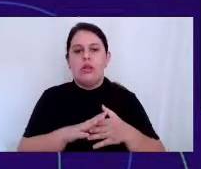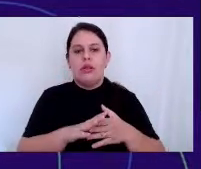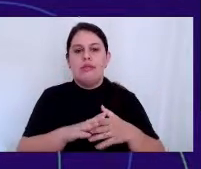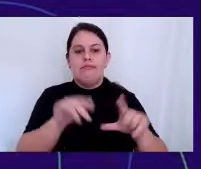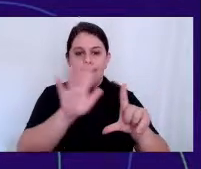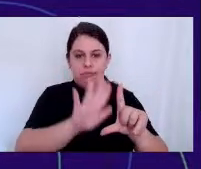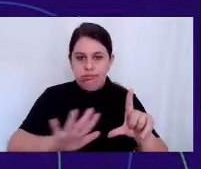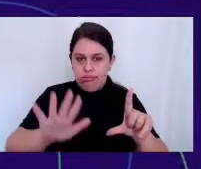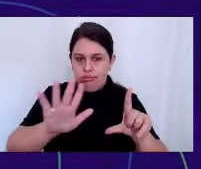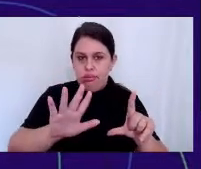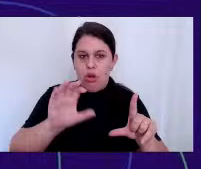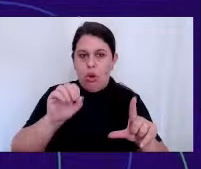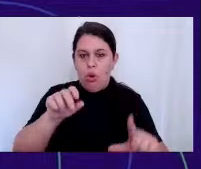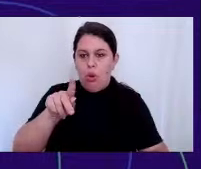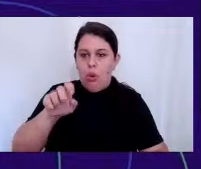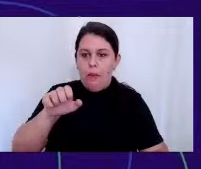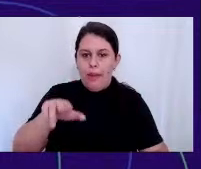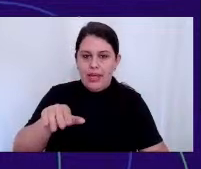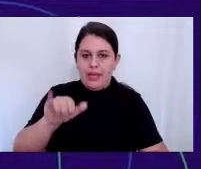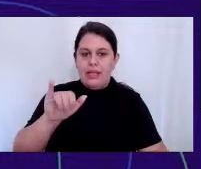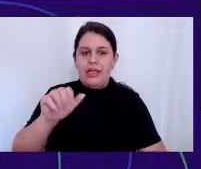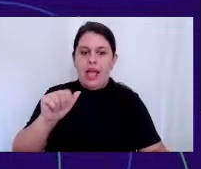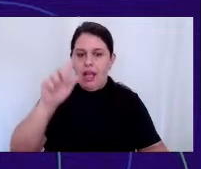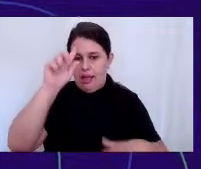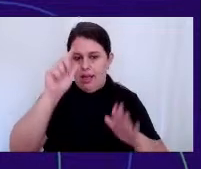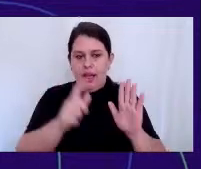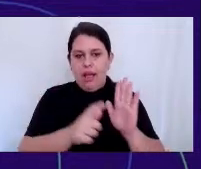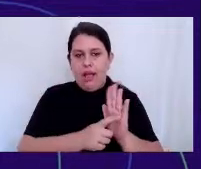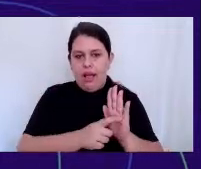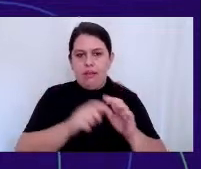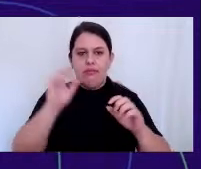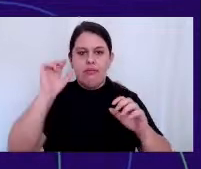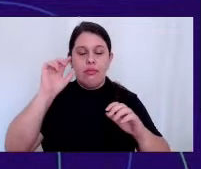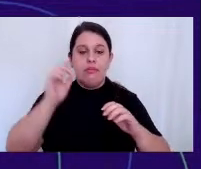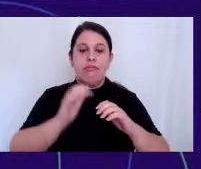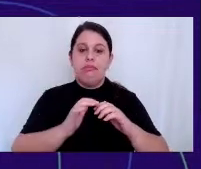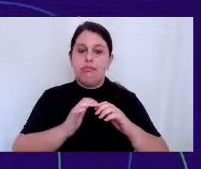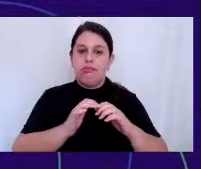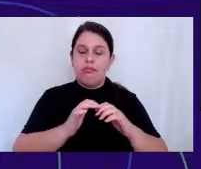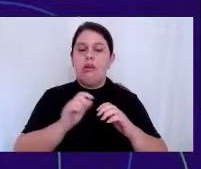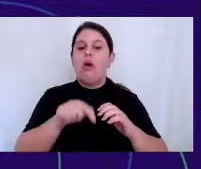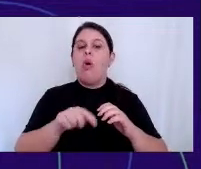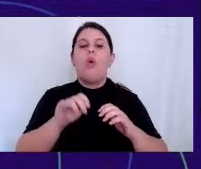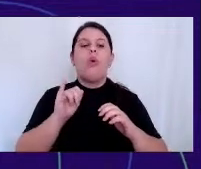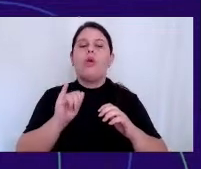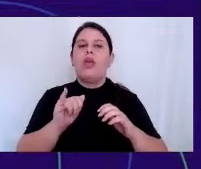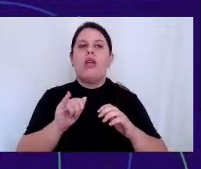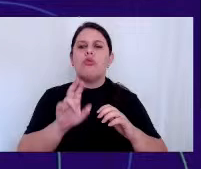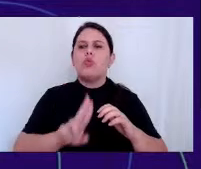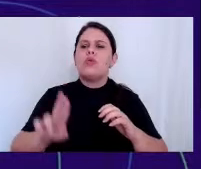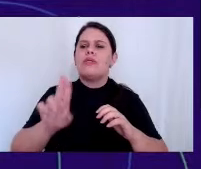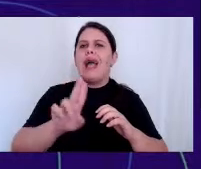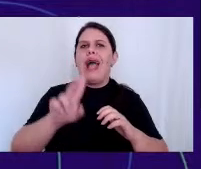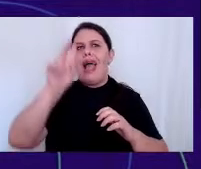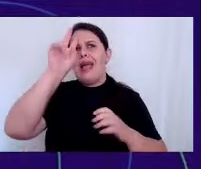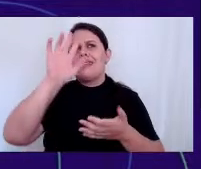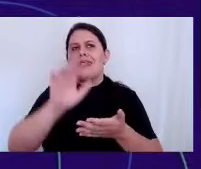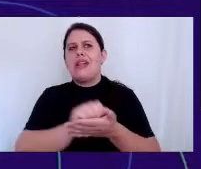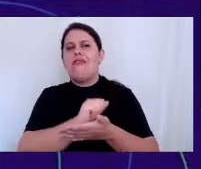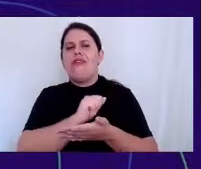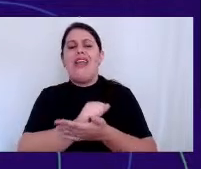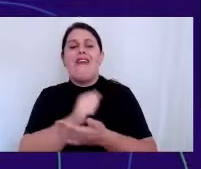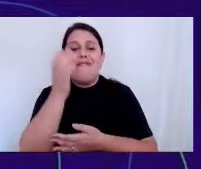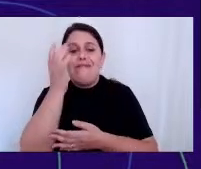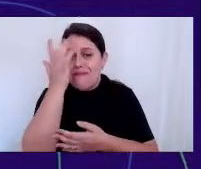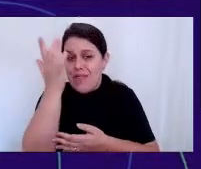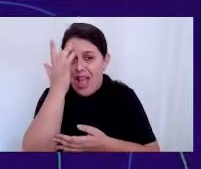It even gives you an idea of what you could be using it for. So that's very easy to do. I think a lot of us maybe use, let's say, a phone or